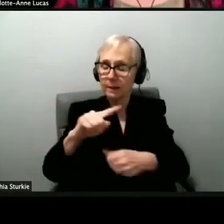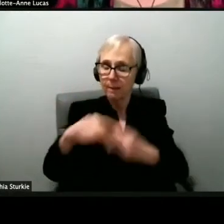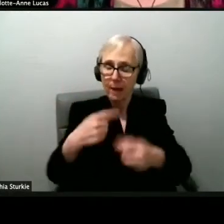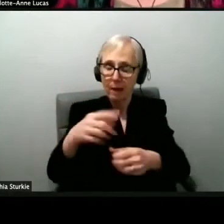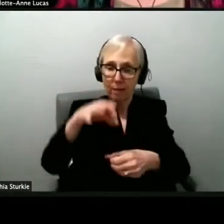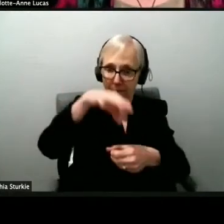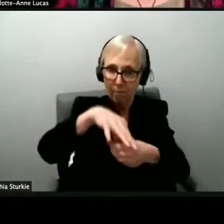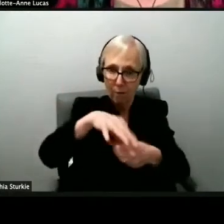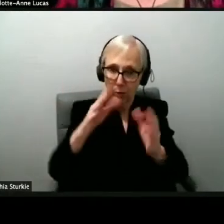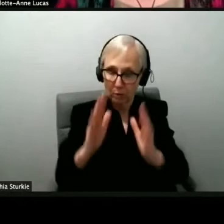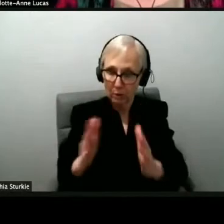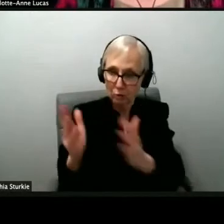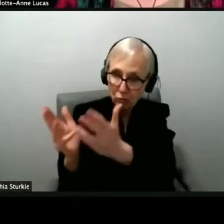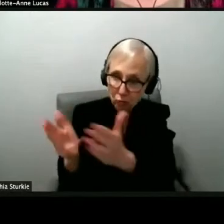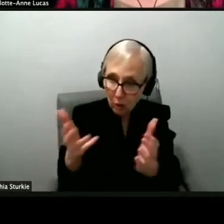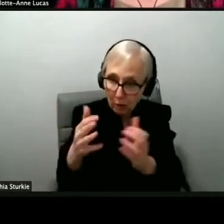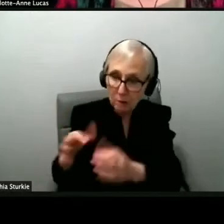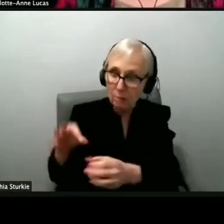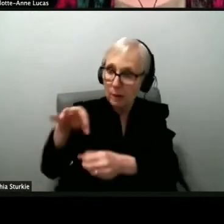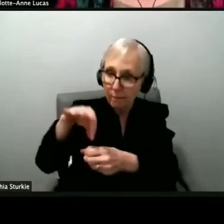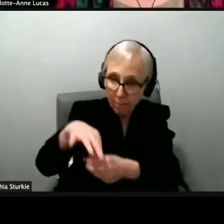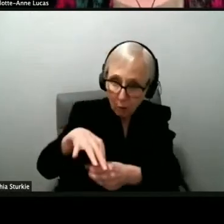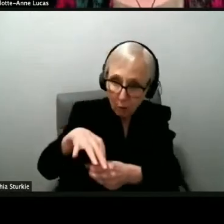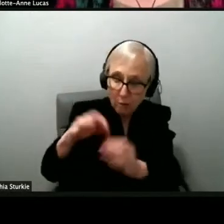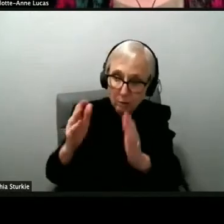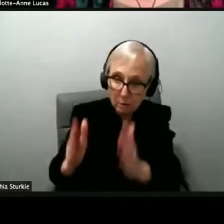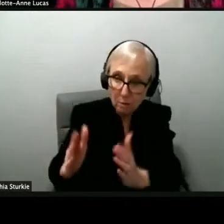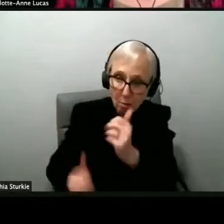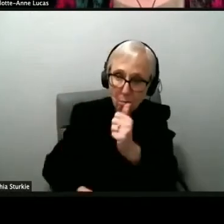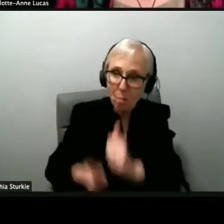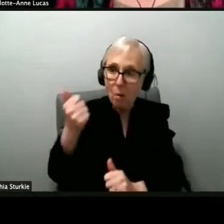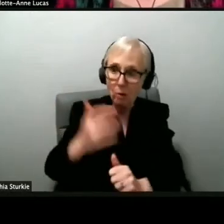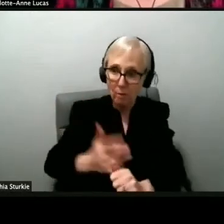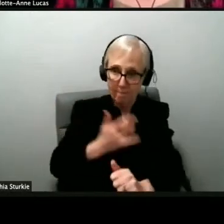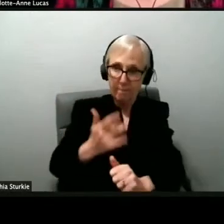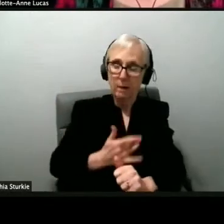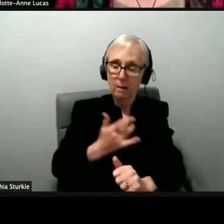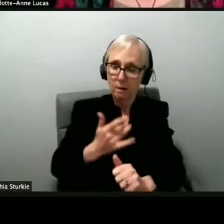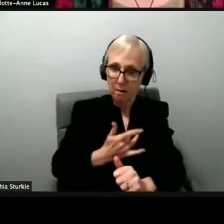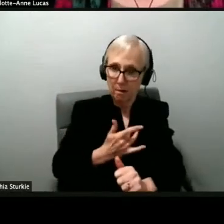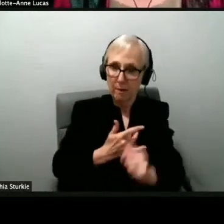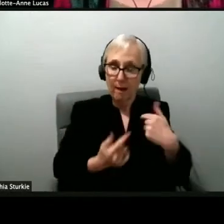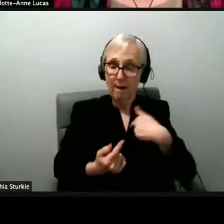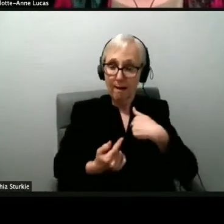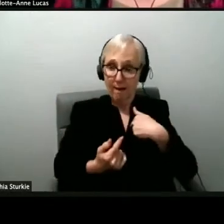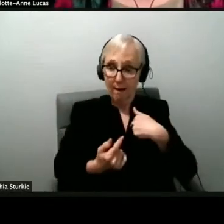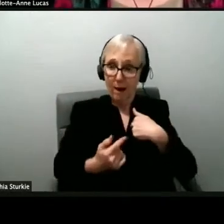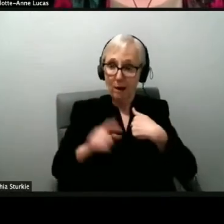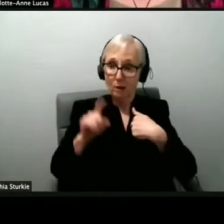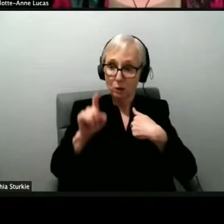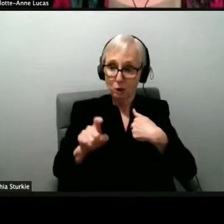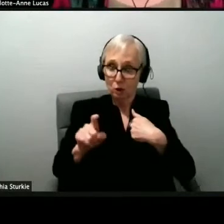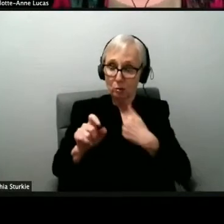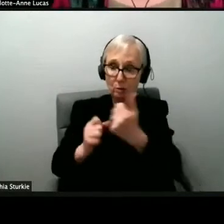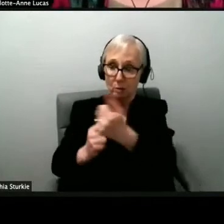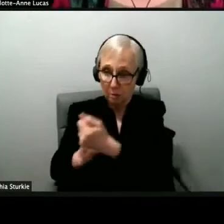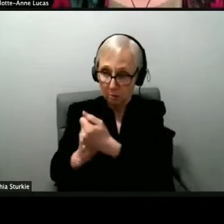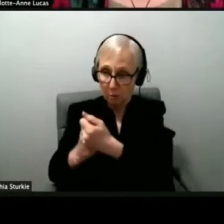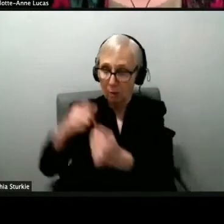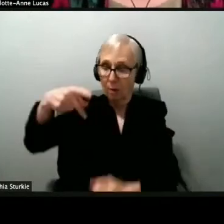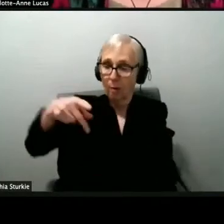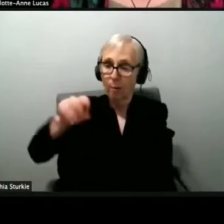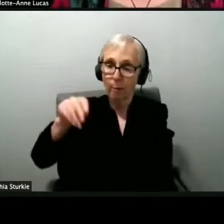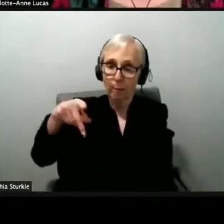And talking to my voters and talking to my constituents, most of them feel that I should side with Prop A. And